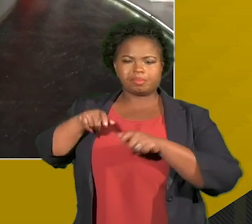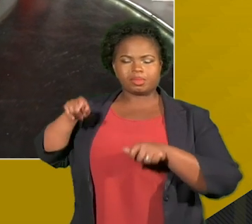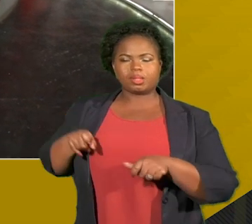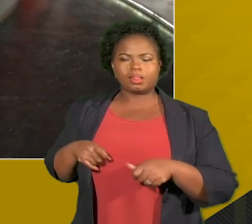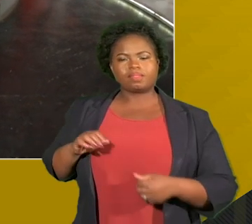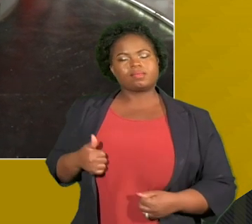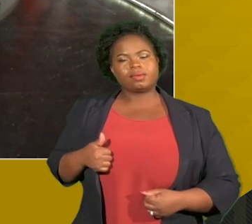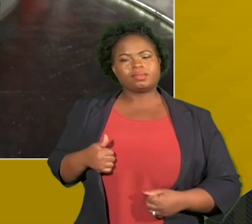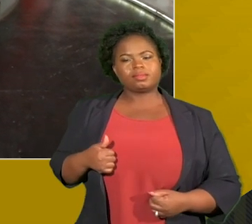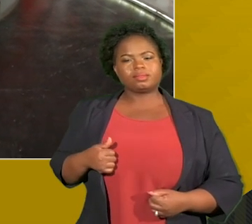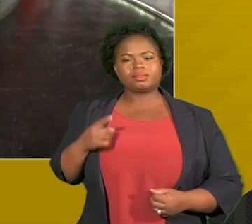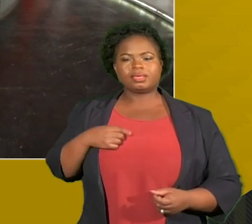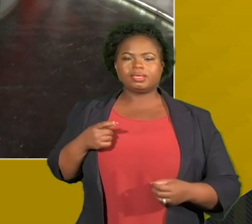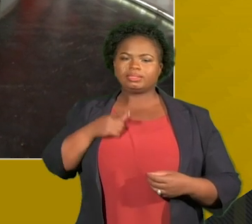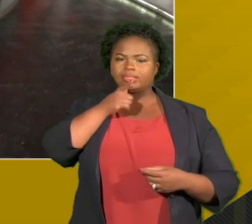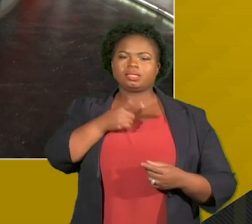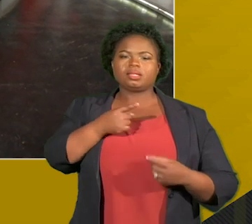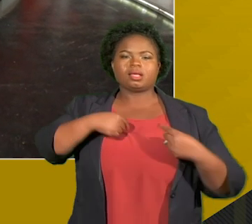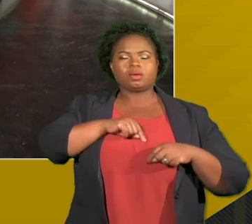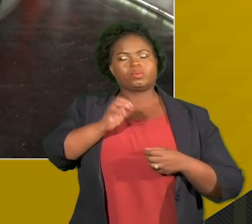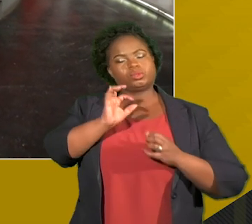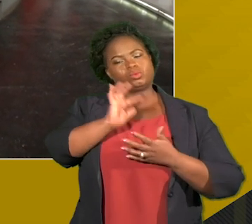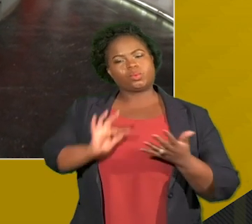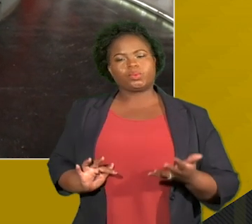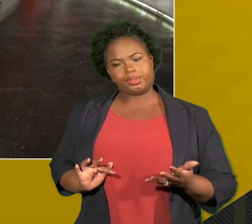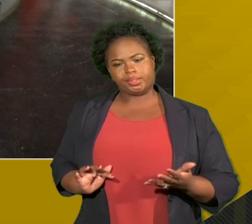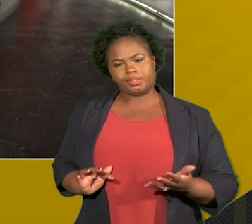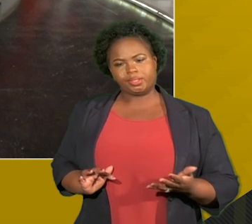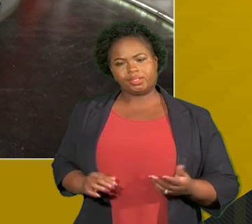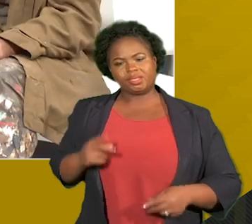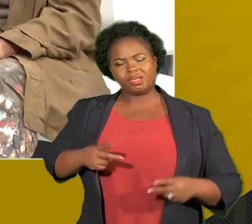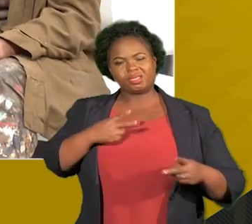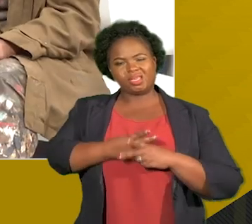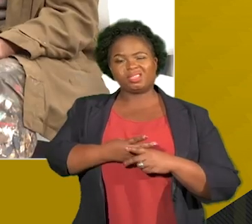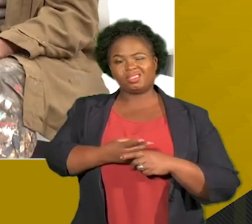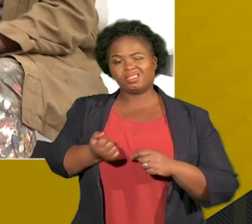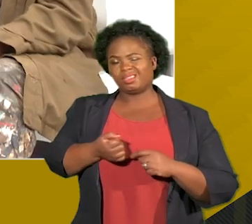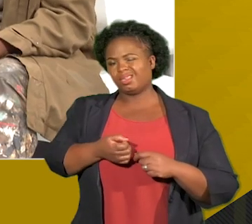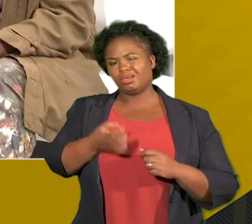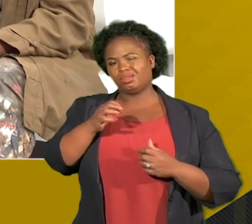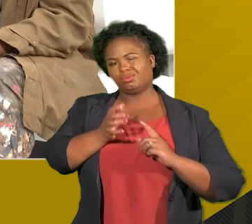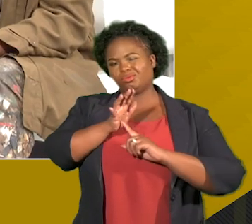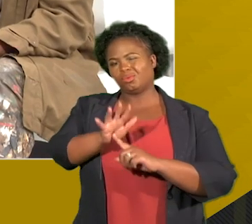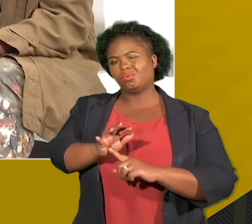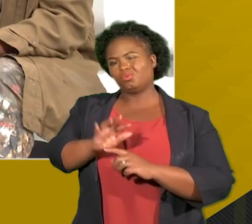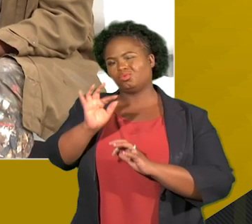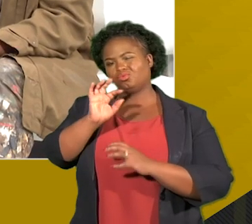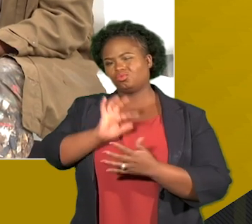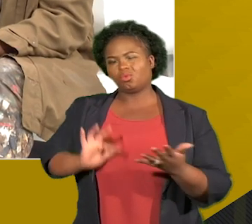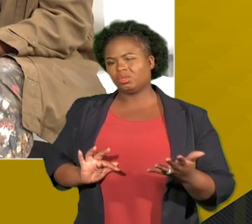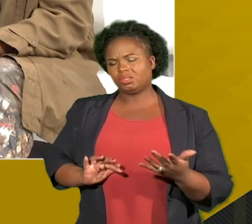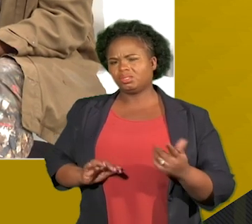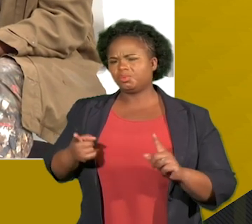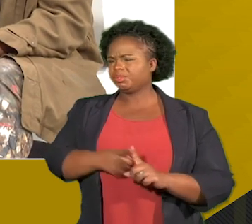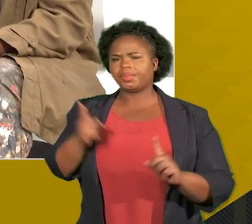depicting our people. Throughout and telling us our story. And telling us our story and depicting us in ways that we never really gave consent to.